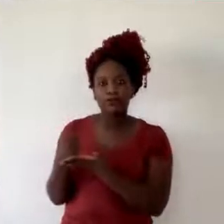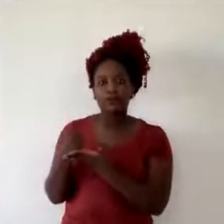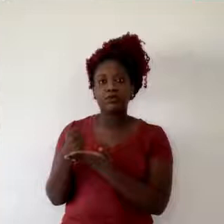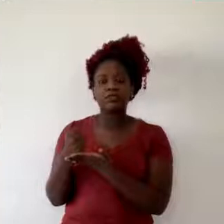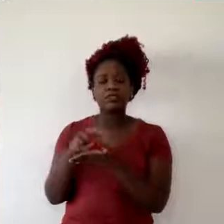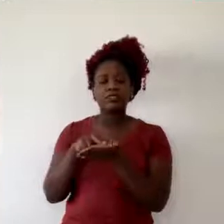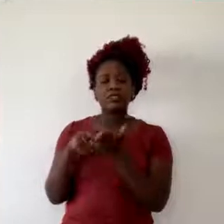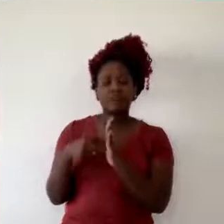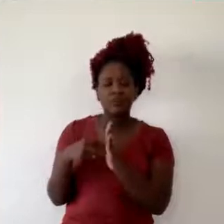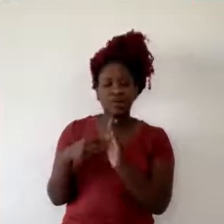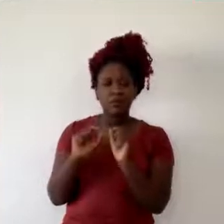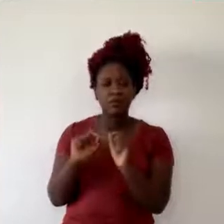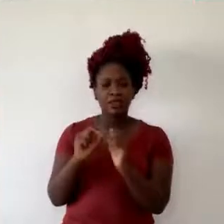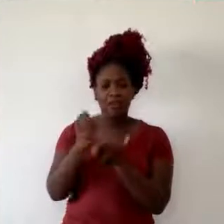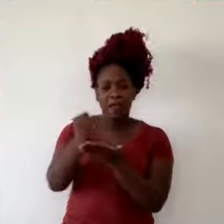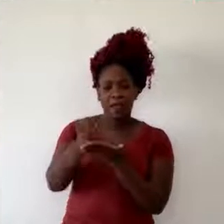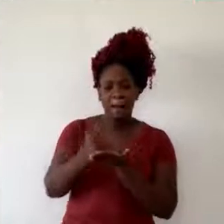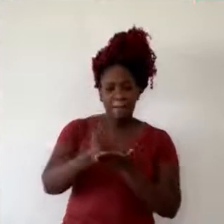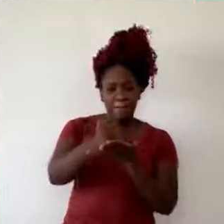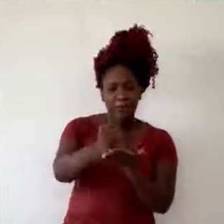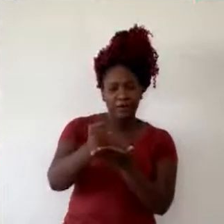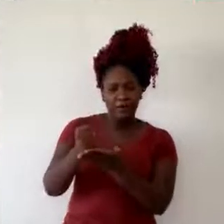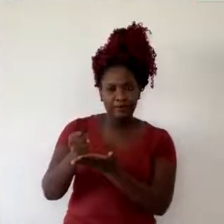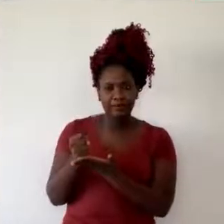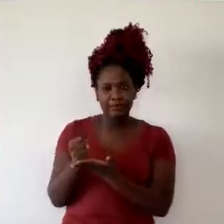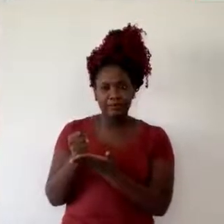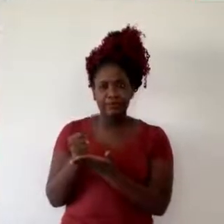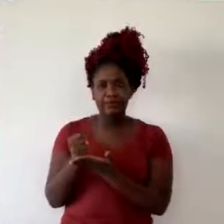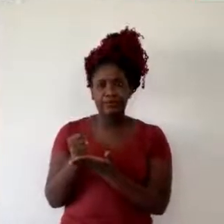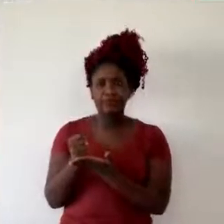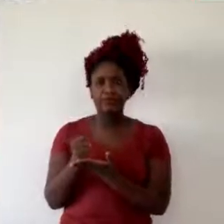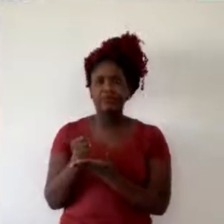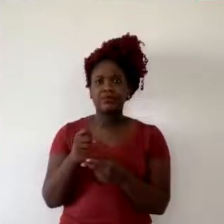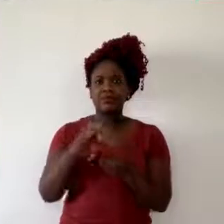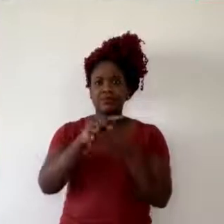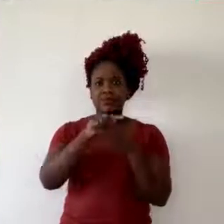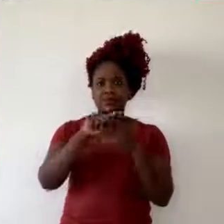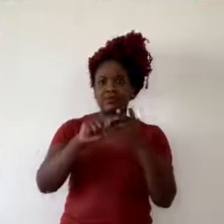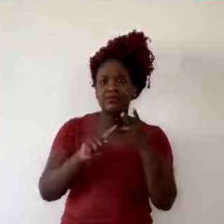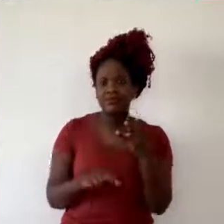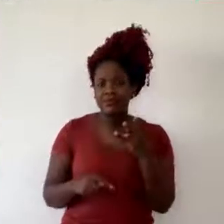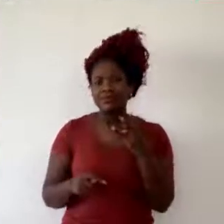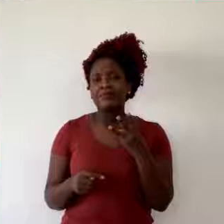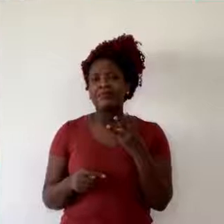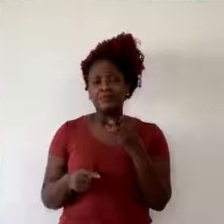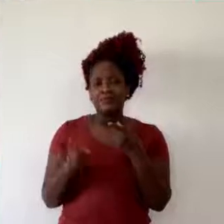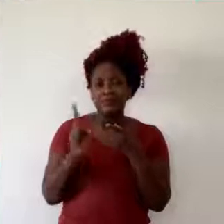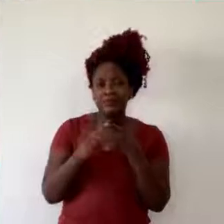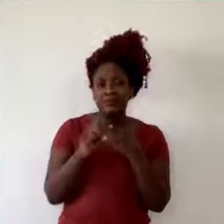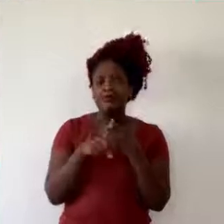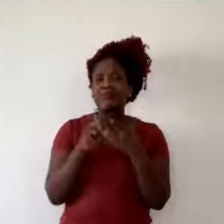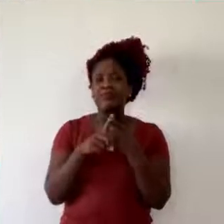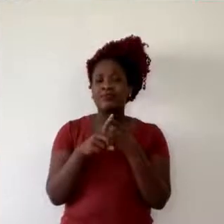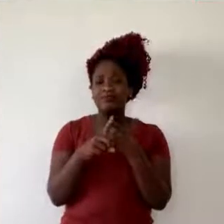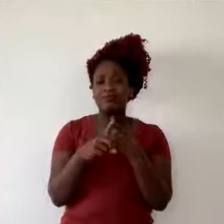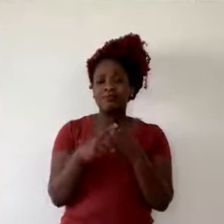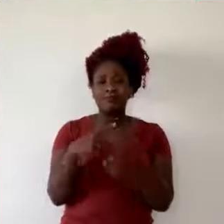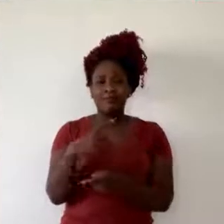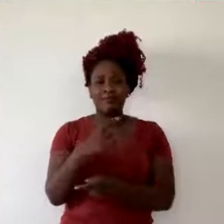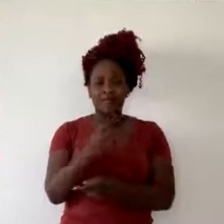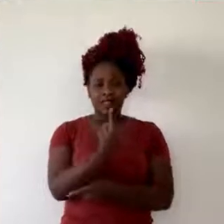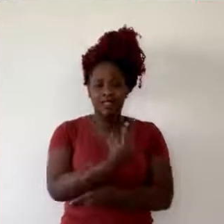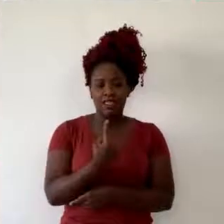what does it mean to provide support? It has three important dimensions. First dimension is the